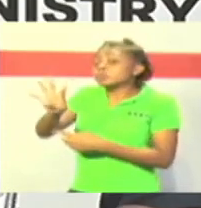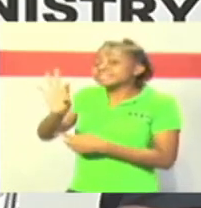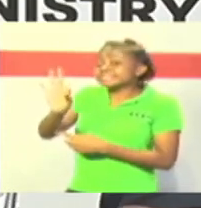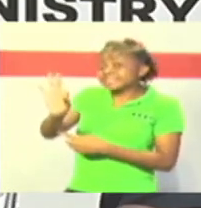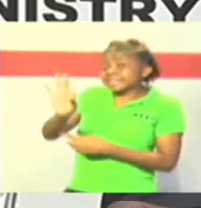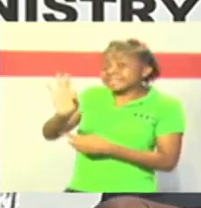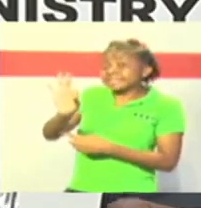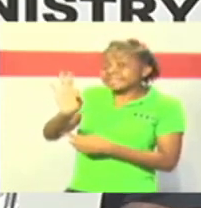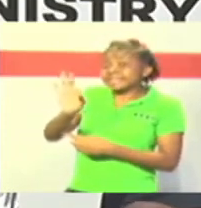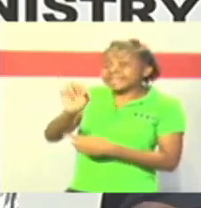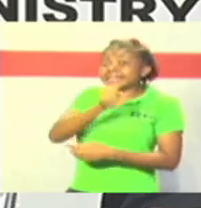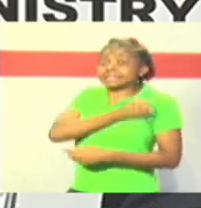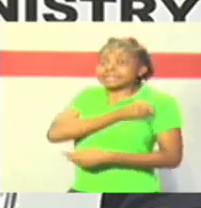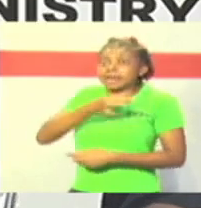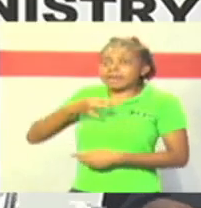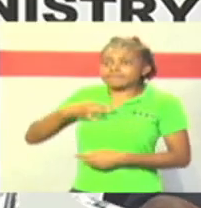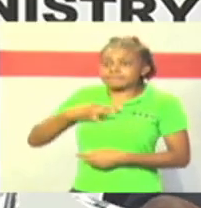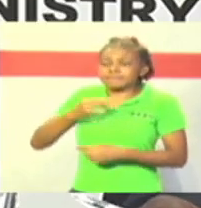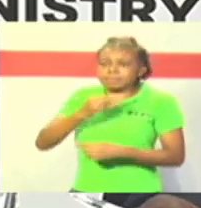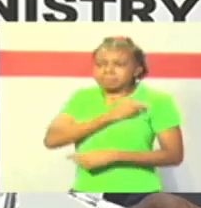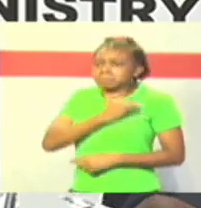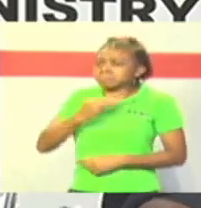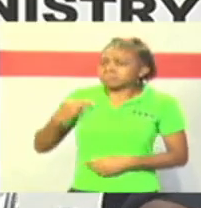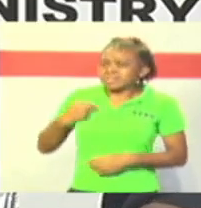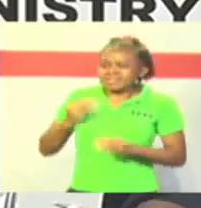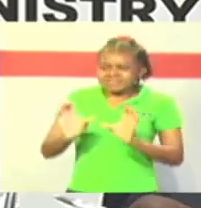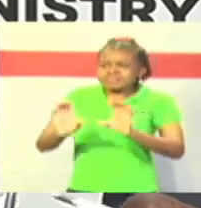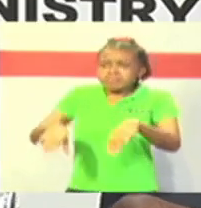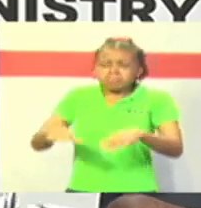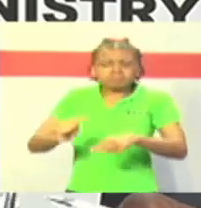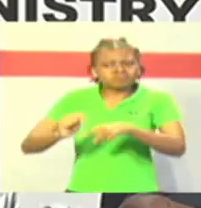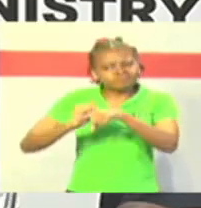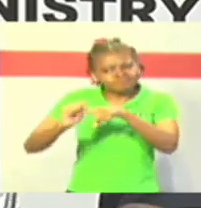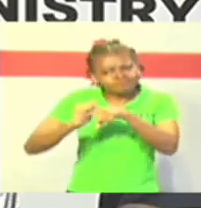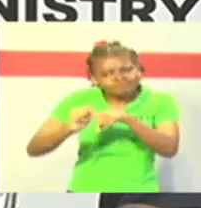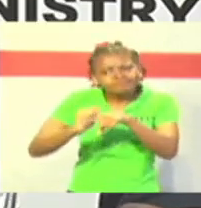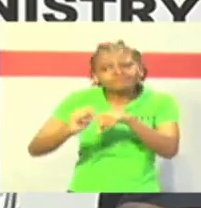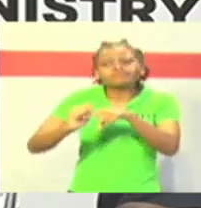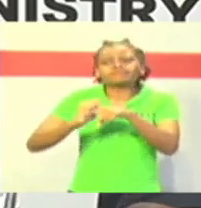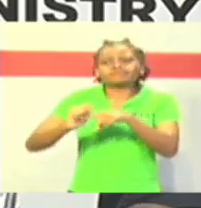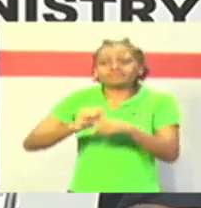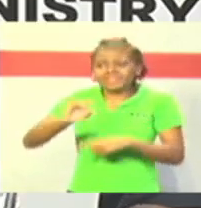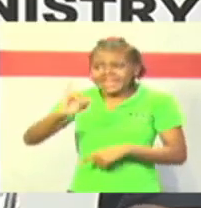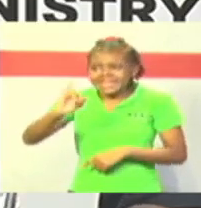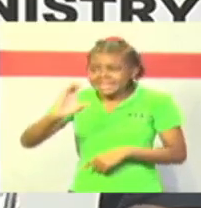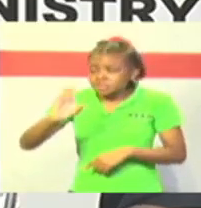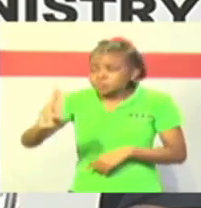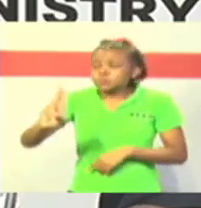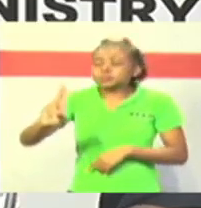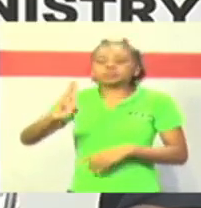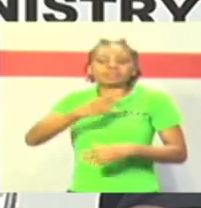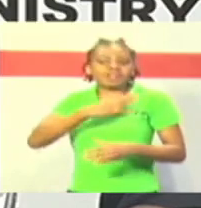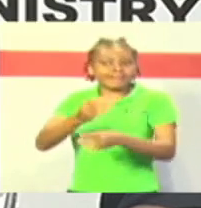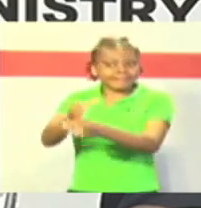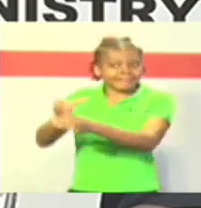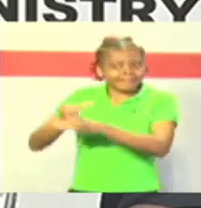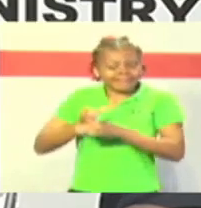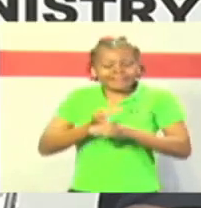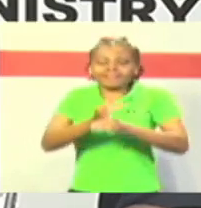249 members of staff. ICU induction and care of the ventilated patient, and this